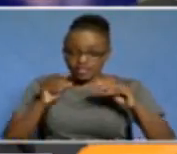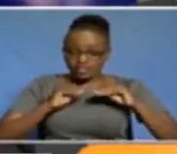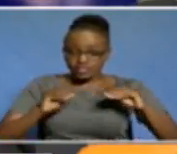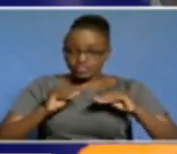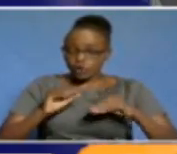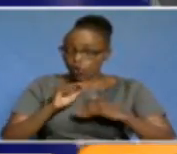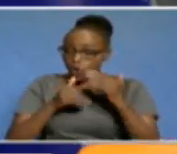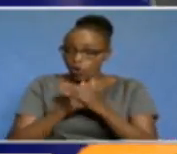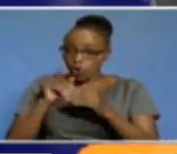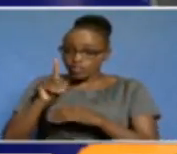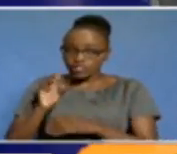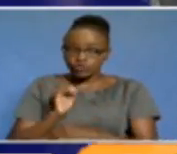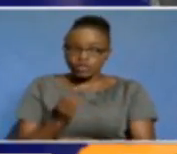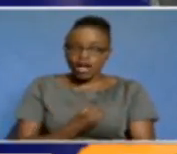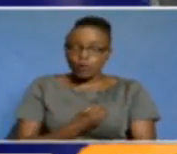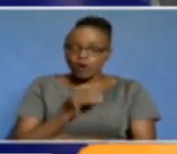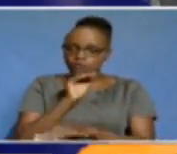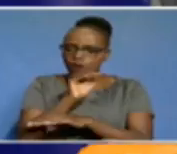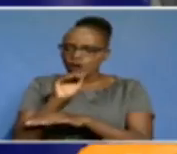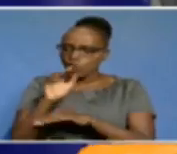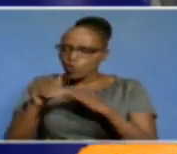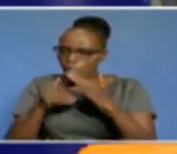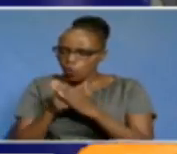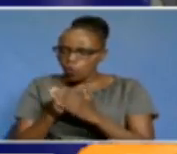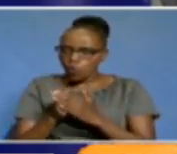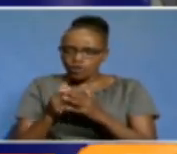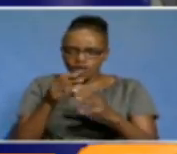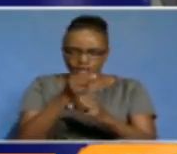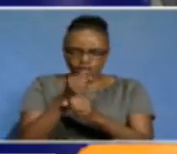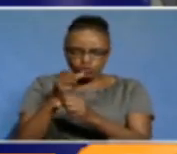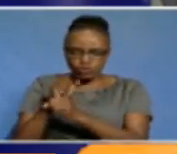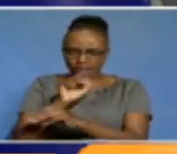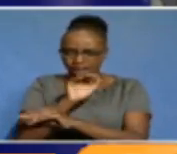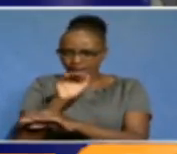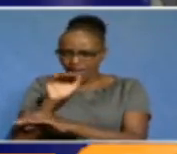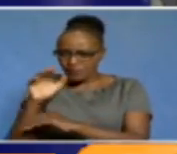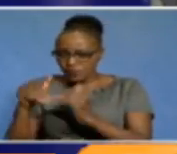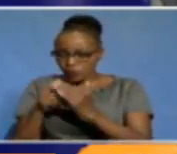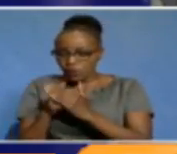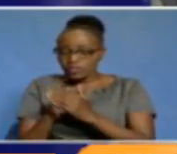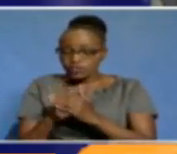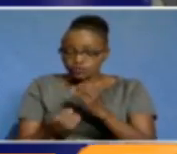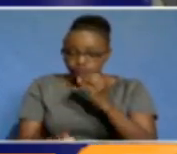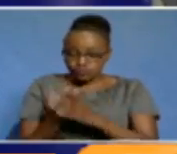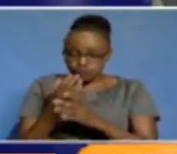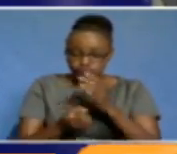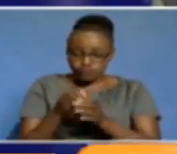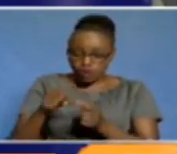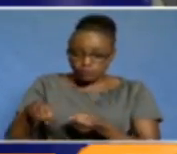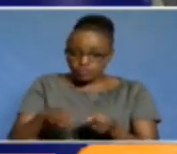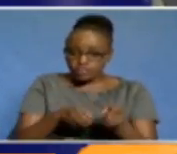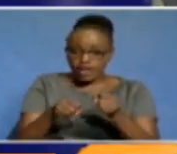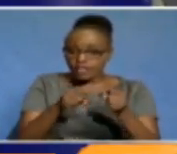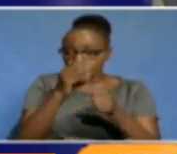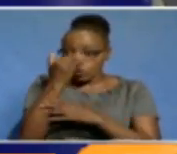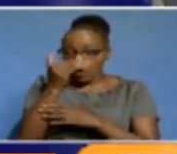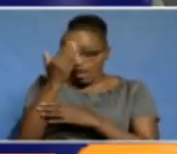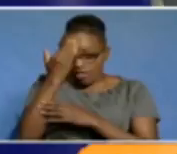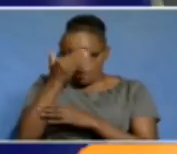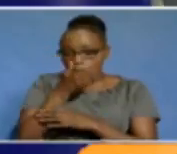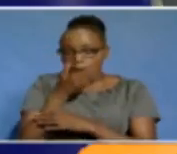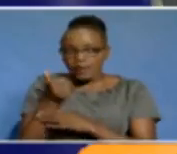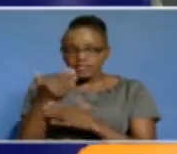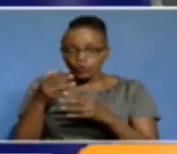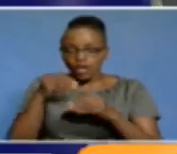our religions. We have asked every association to come up with strategies because they know best